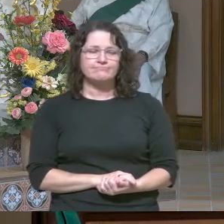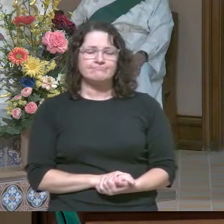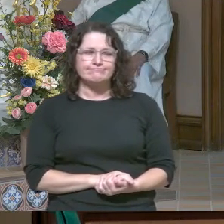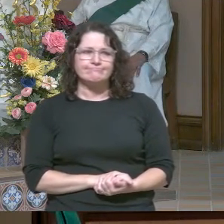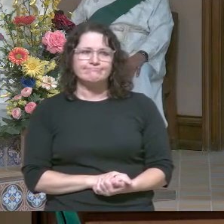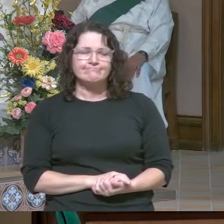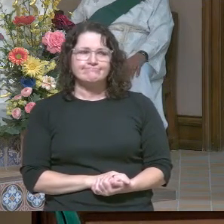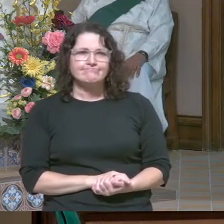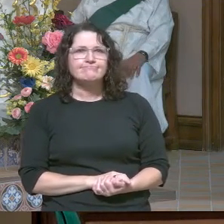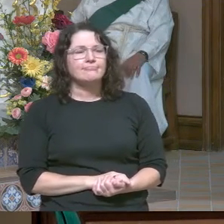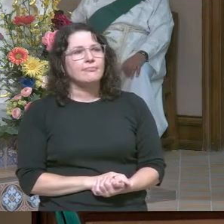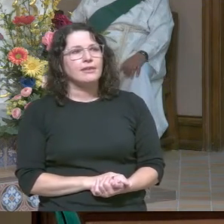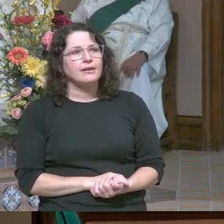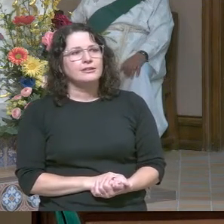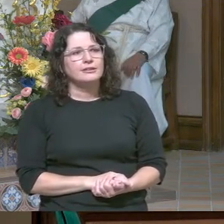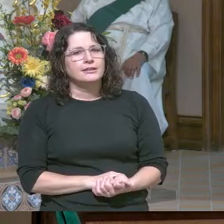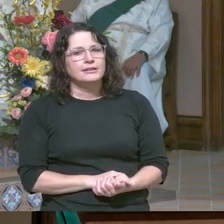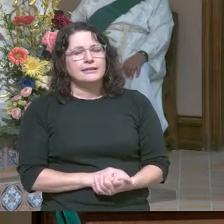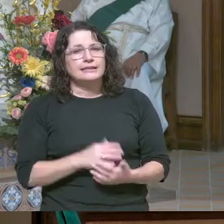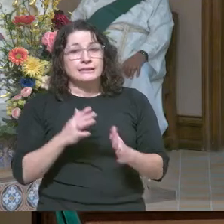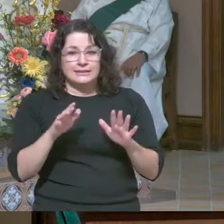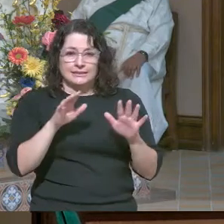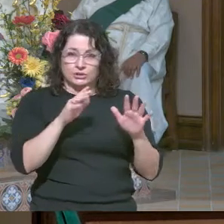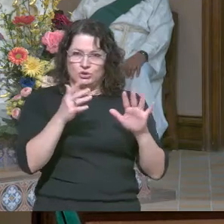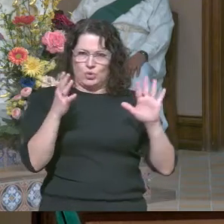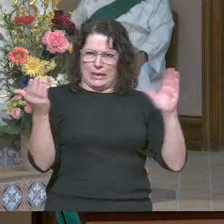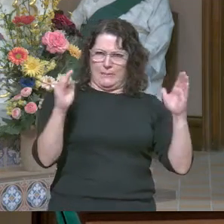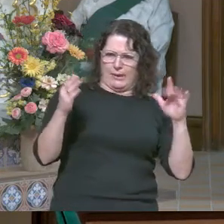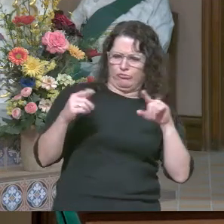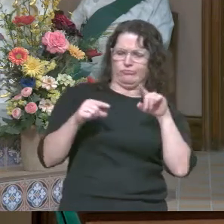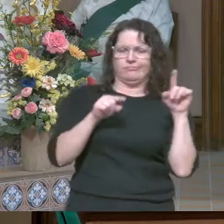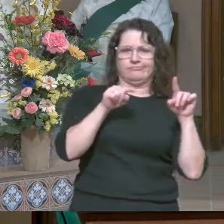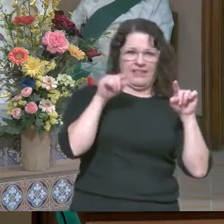I think the people of 9/11,